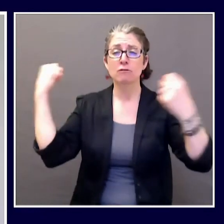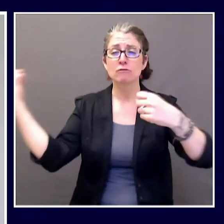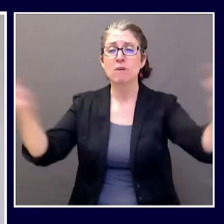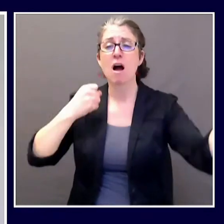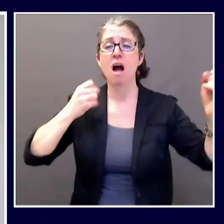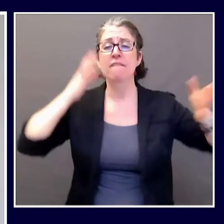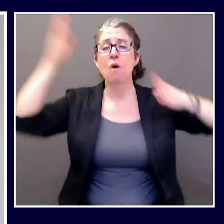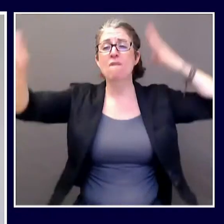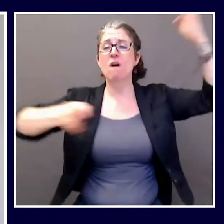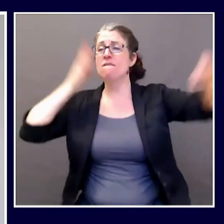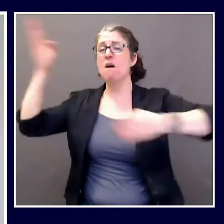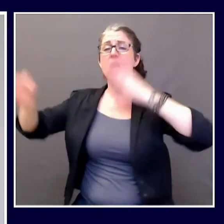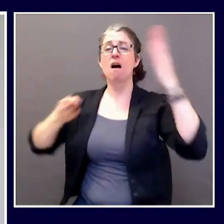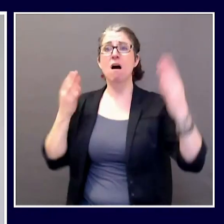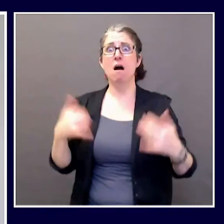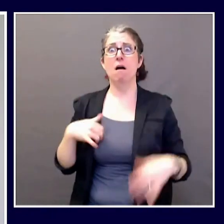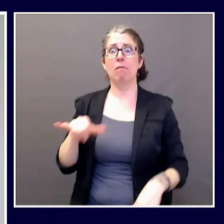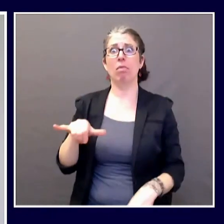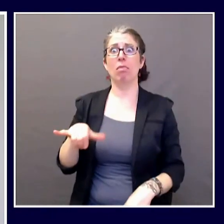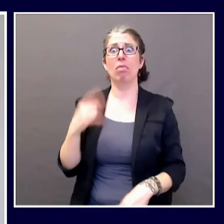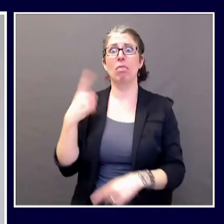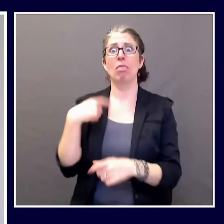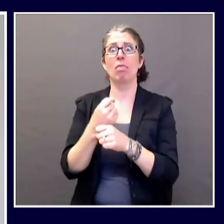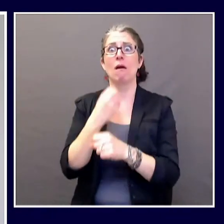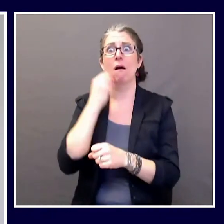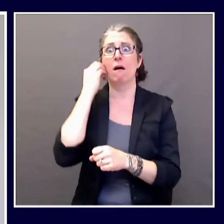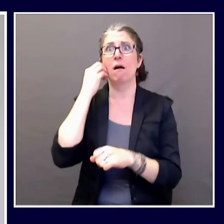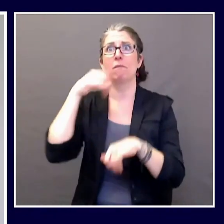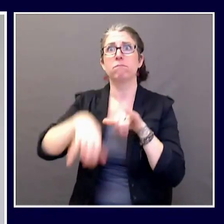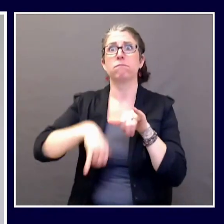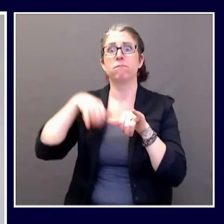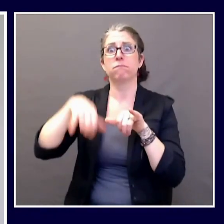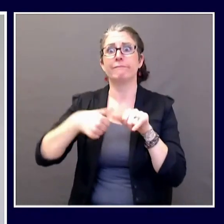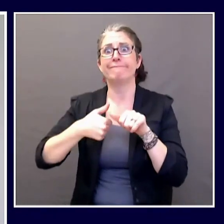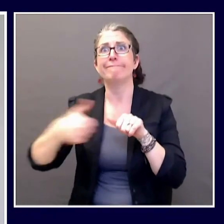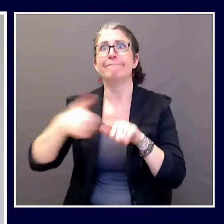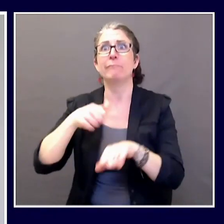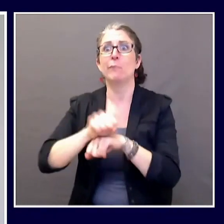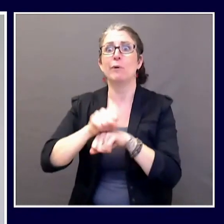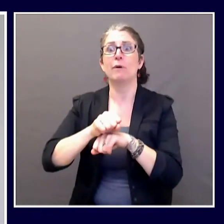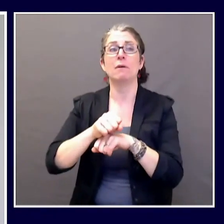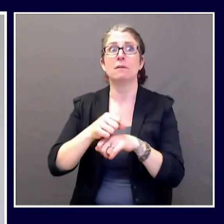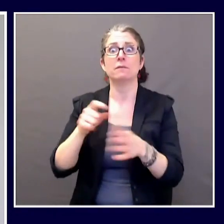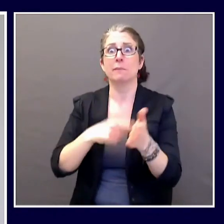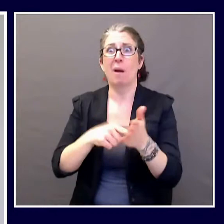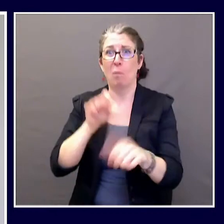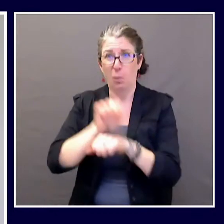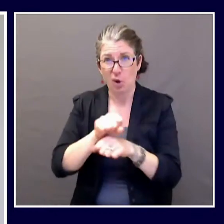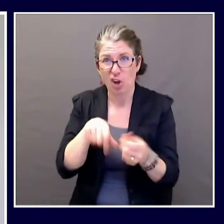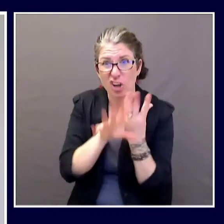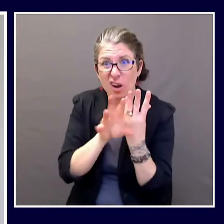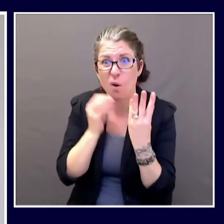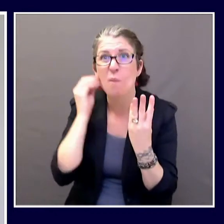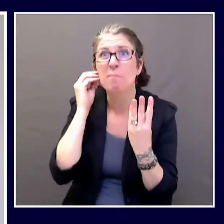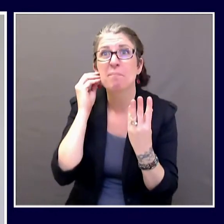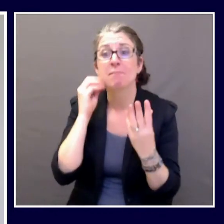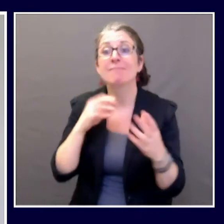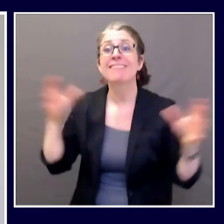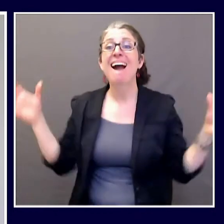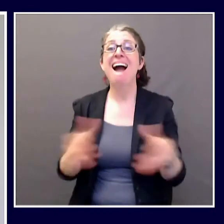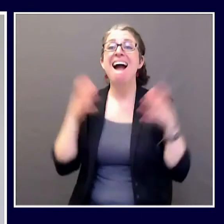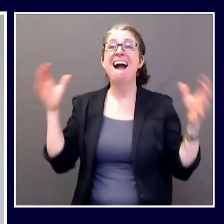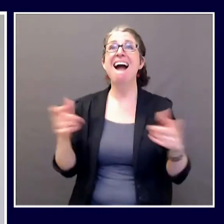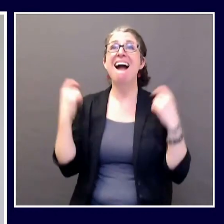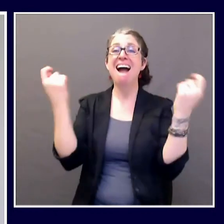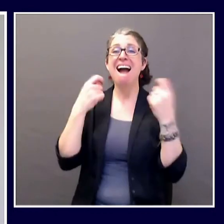reunions, family dinners, even funerals, have all occurred in the same physical space on